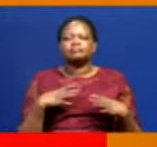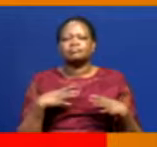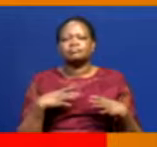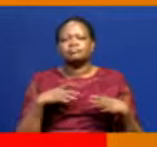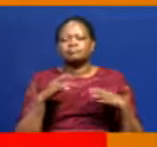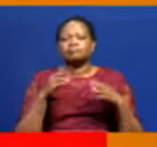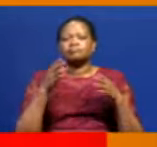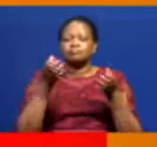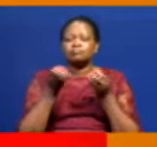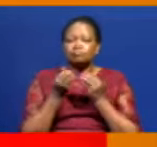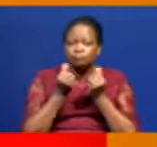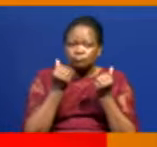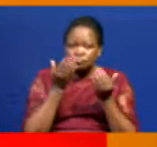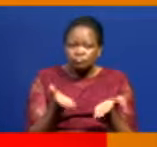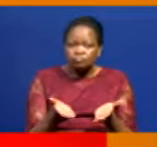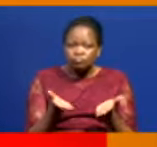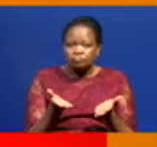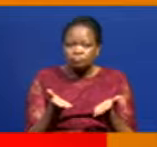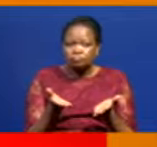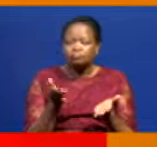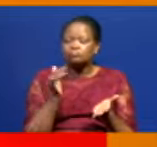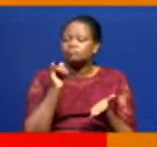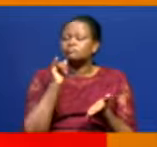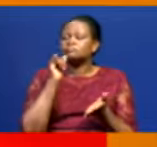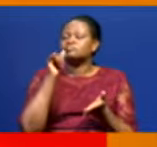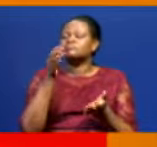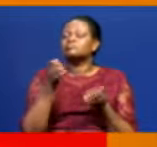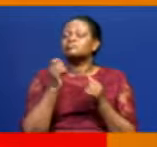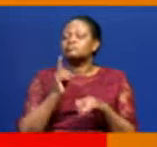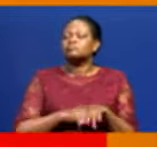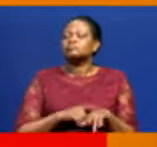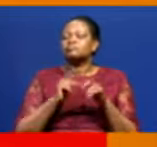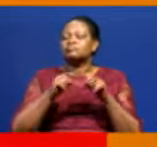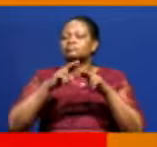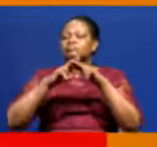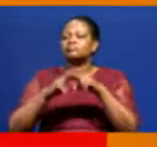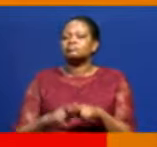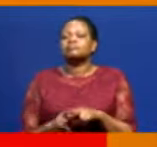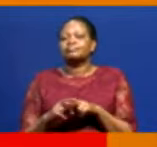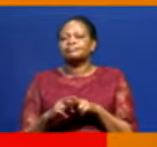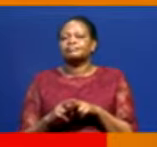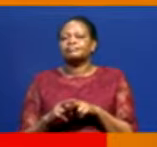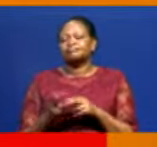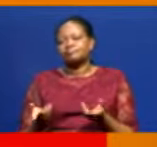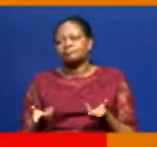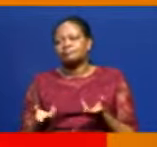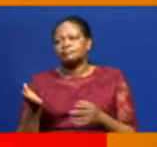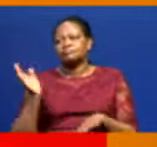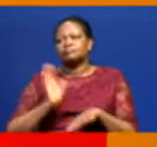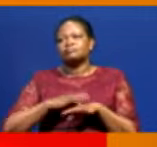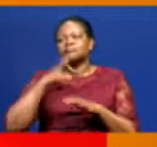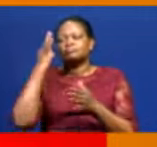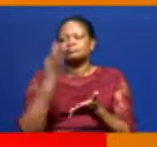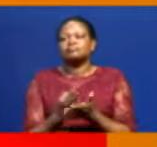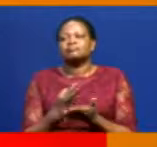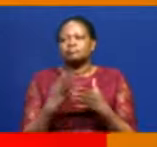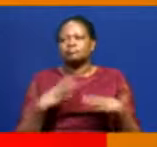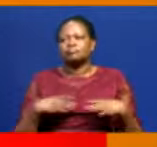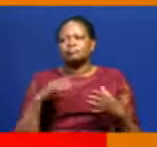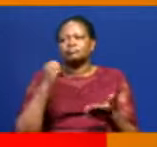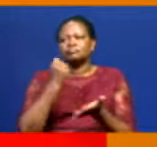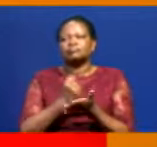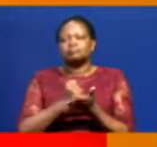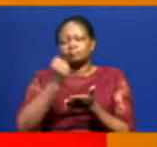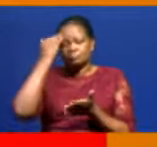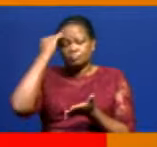need to address it now, and is it the moment that we need to address it, or we really have to depend on discretion and good faith of the person in office? Remember,